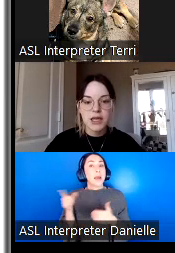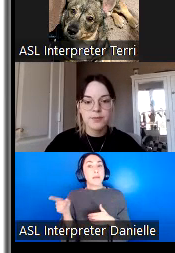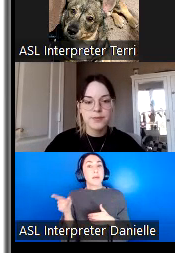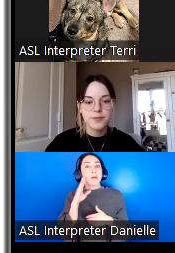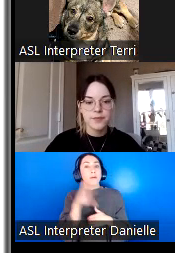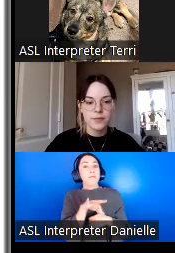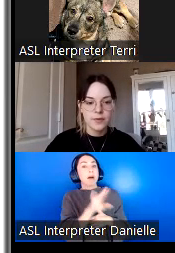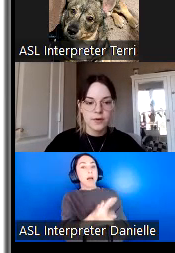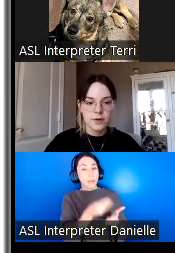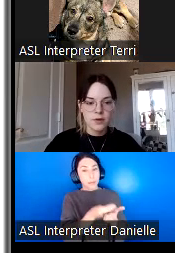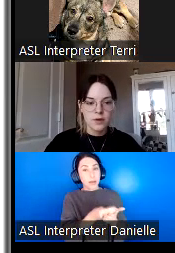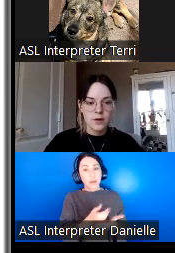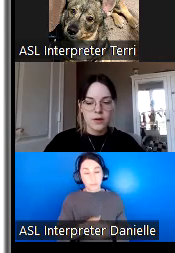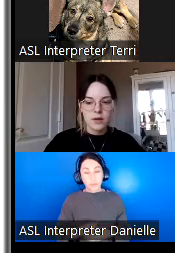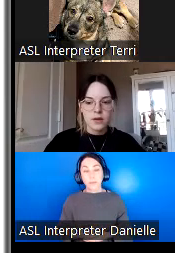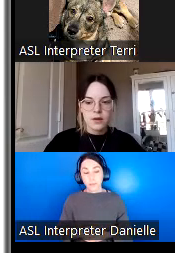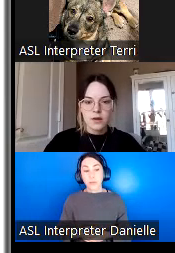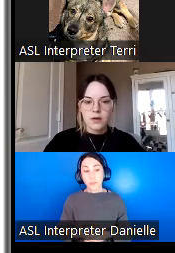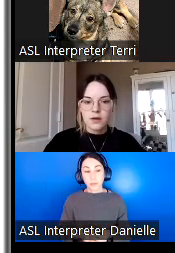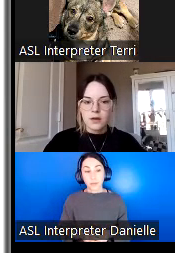abusive party.